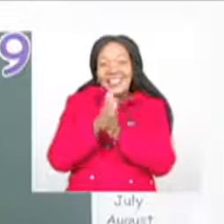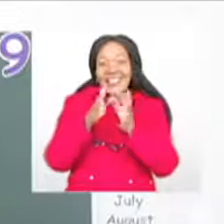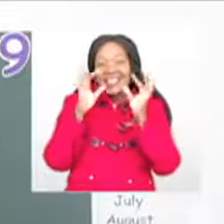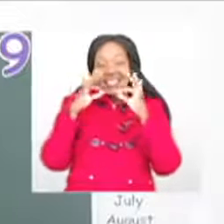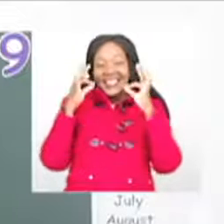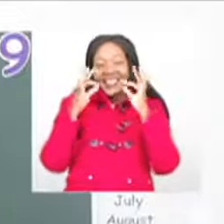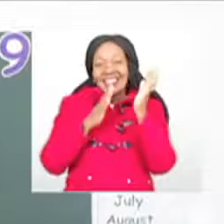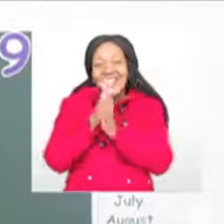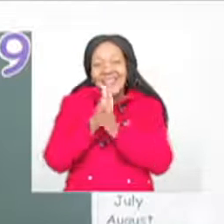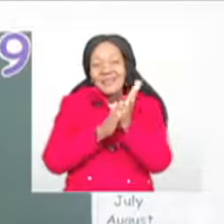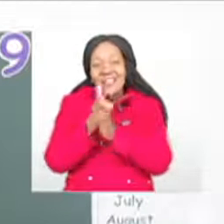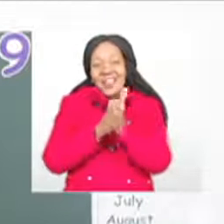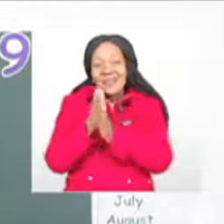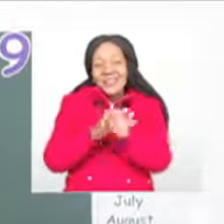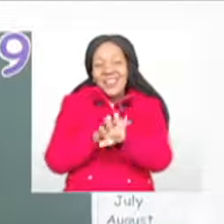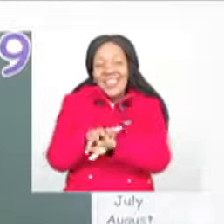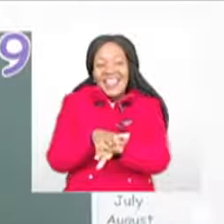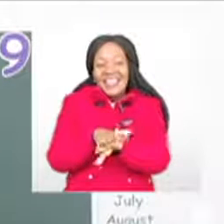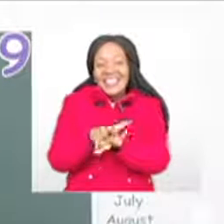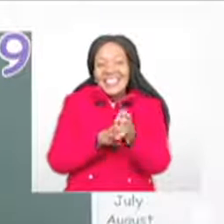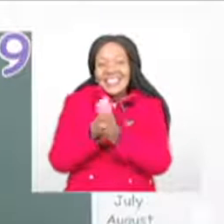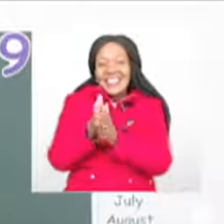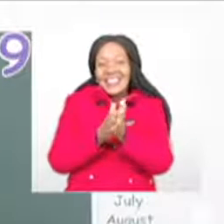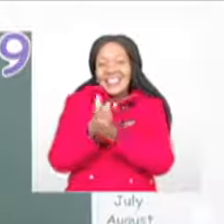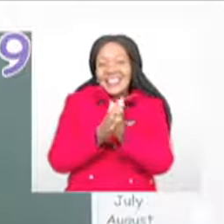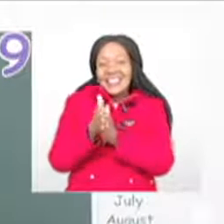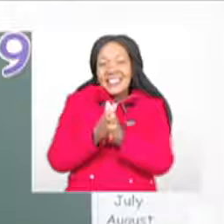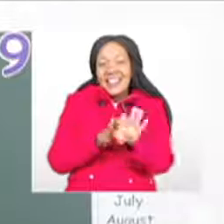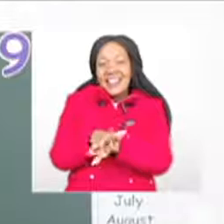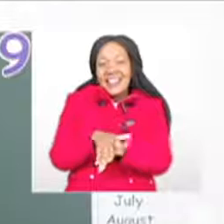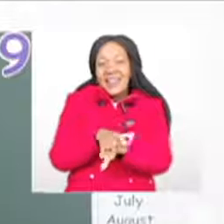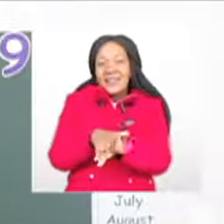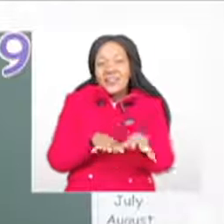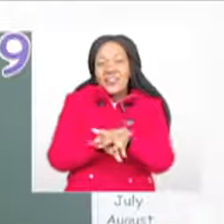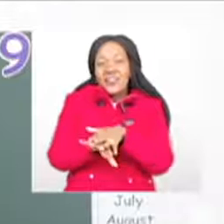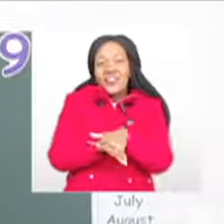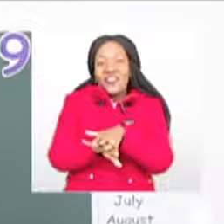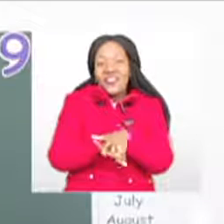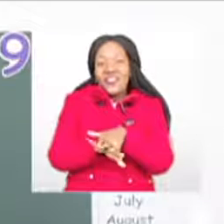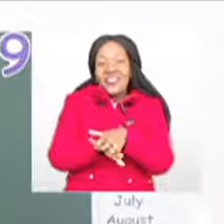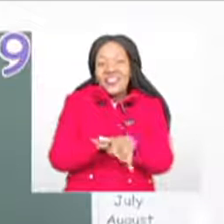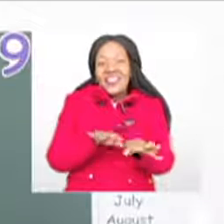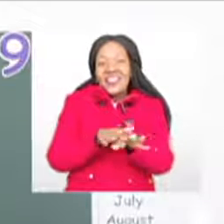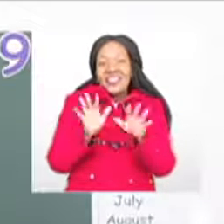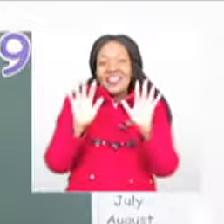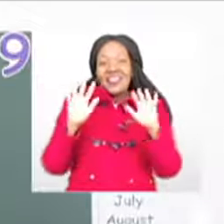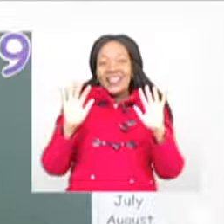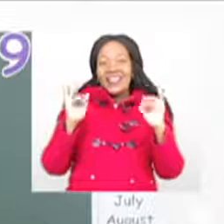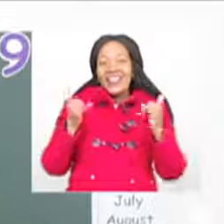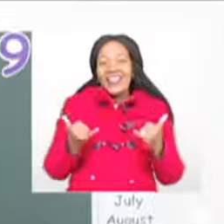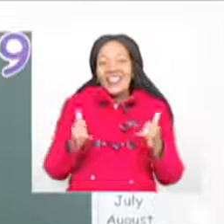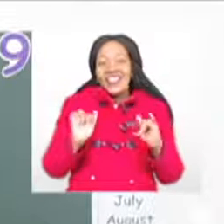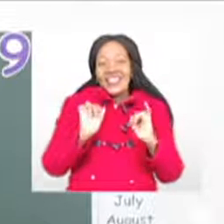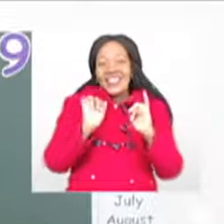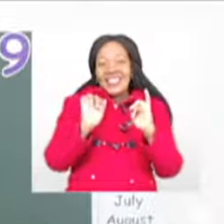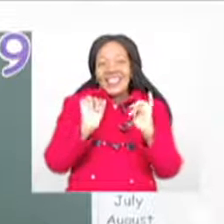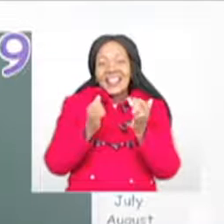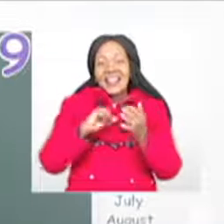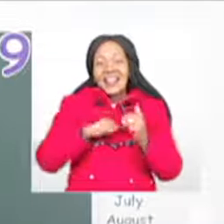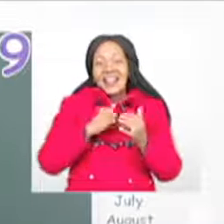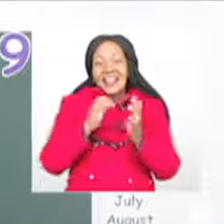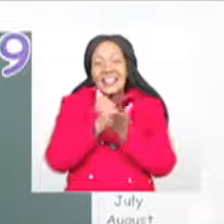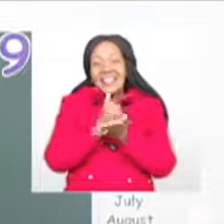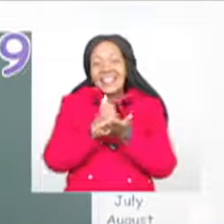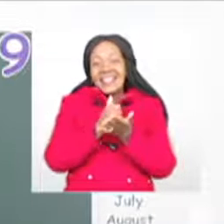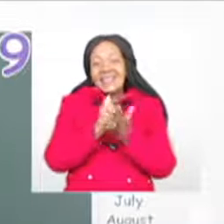Rub, rub, rub your hands back, inside and forward. Now your hands and mine